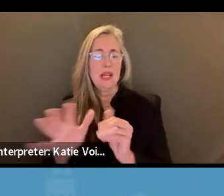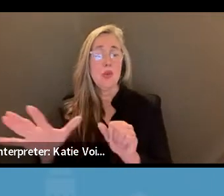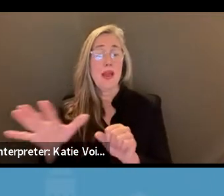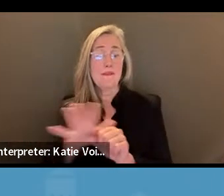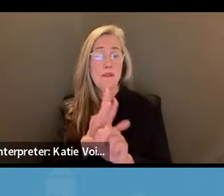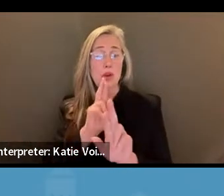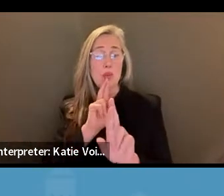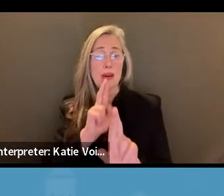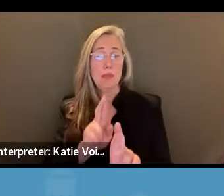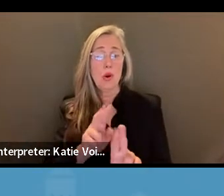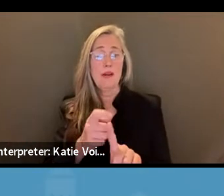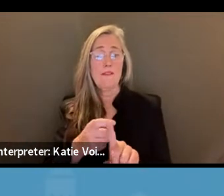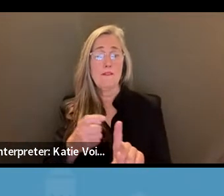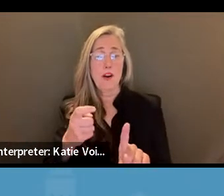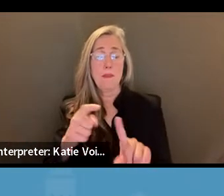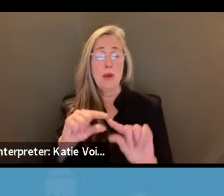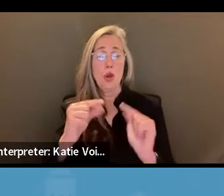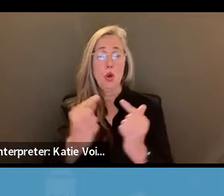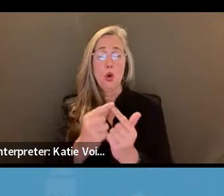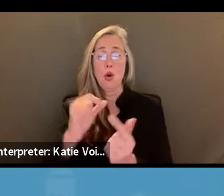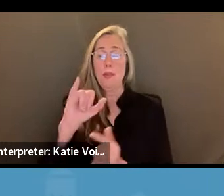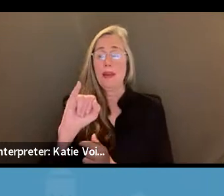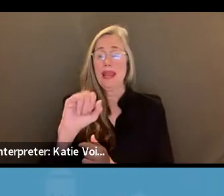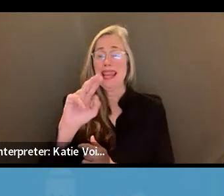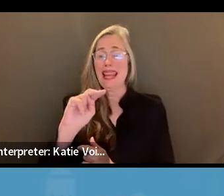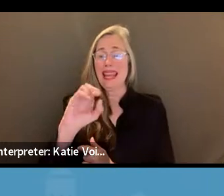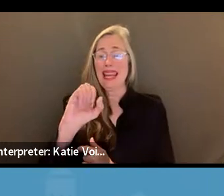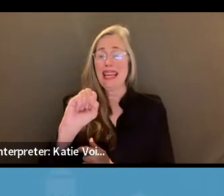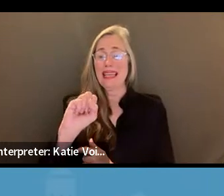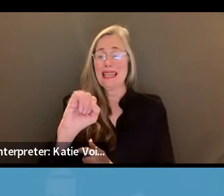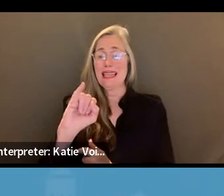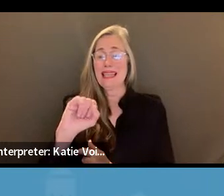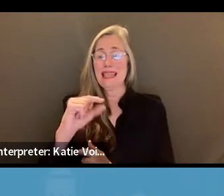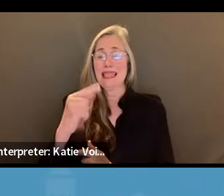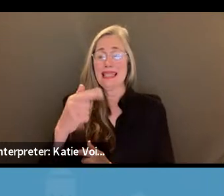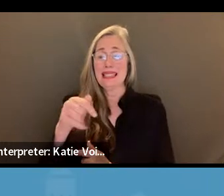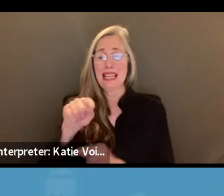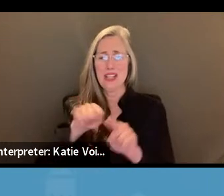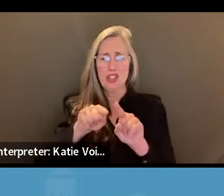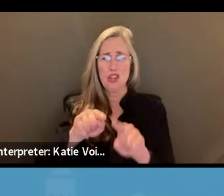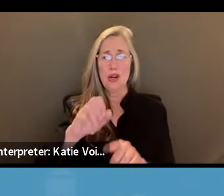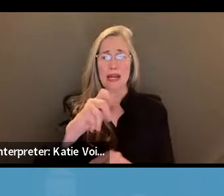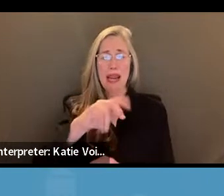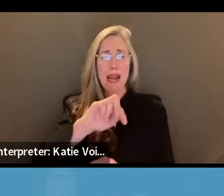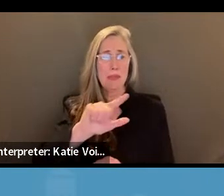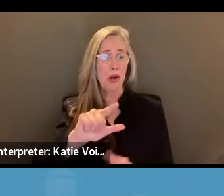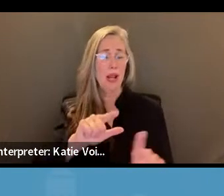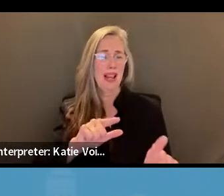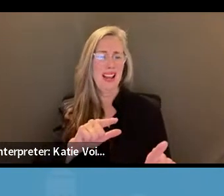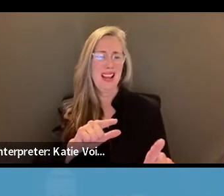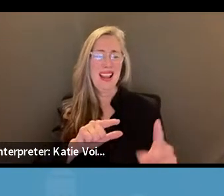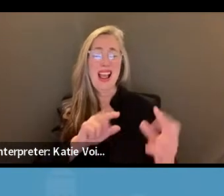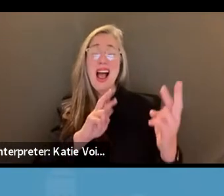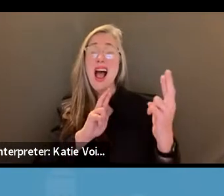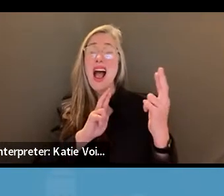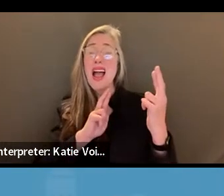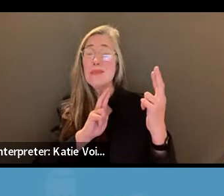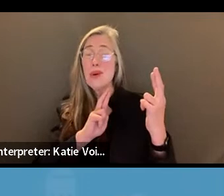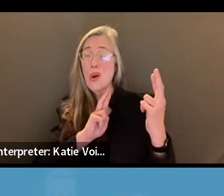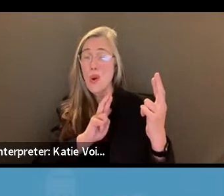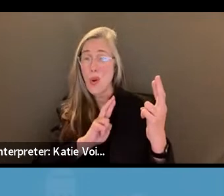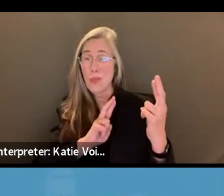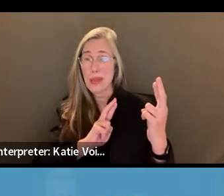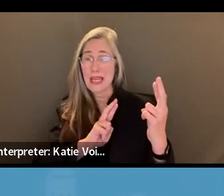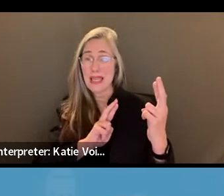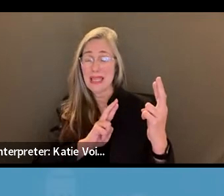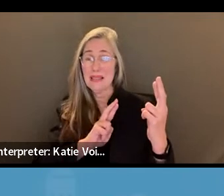from Insight, right? In April. I'm hopeful. I should say